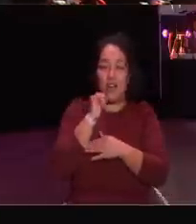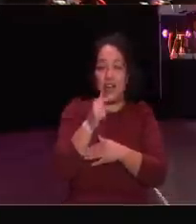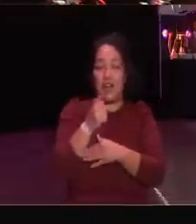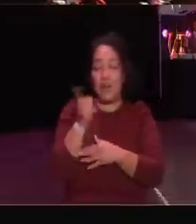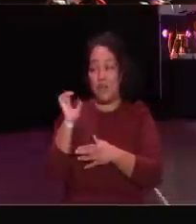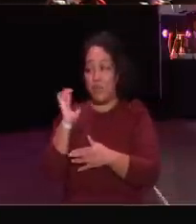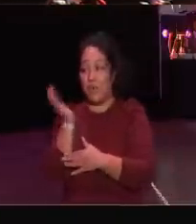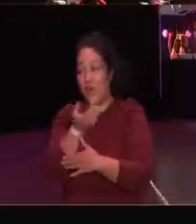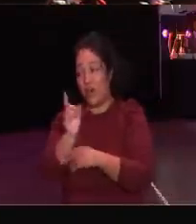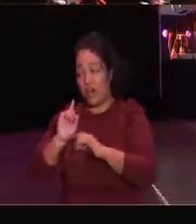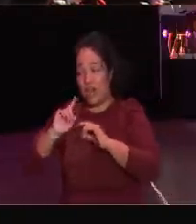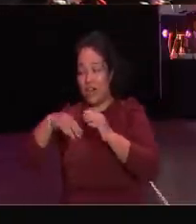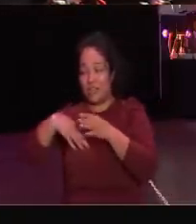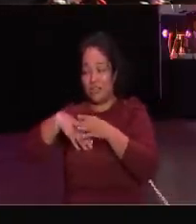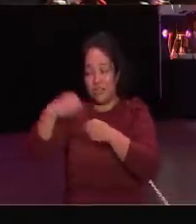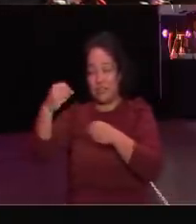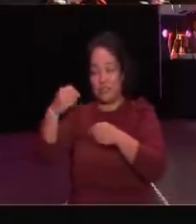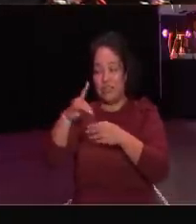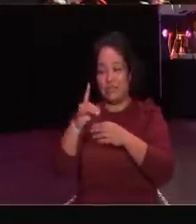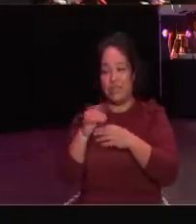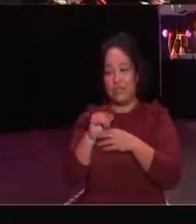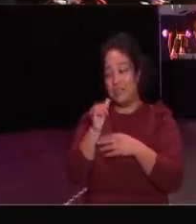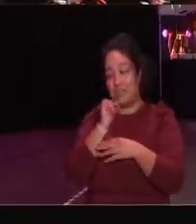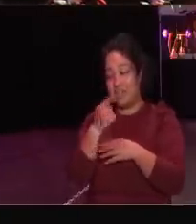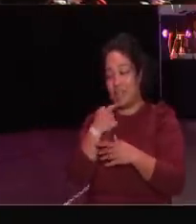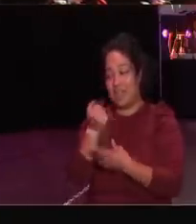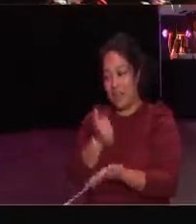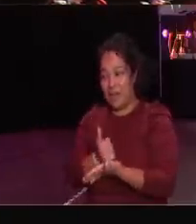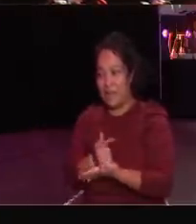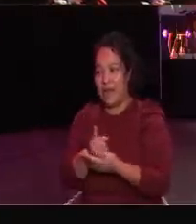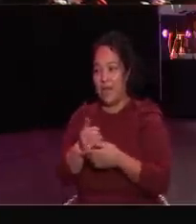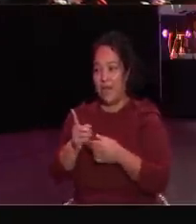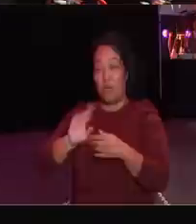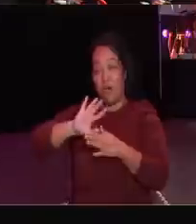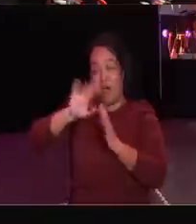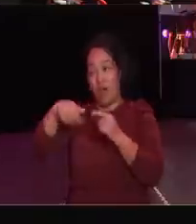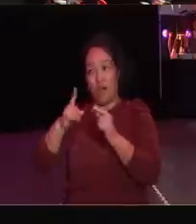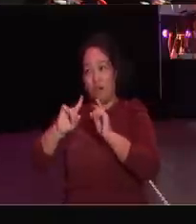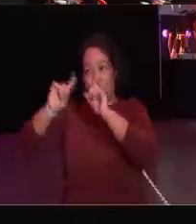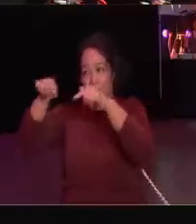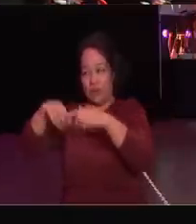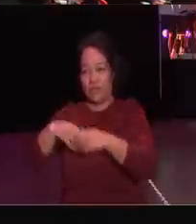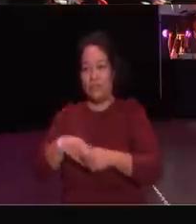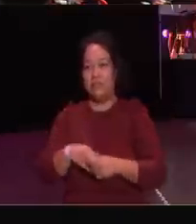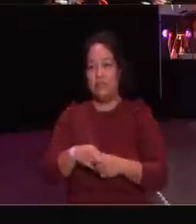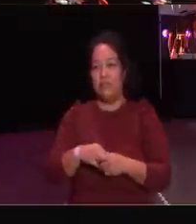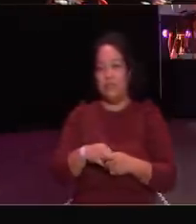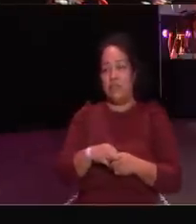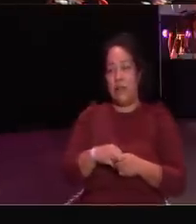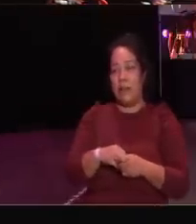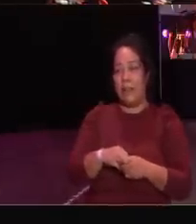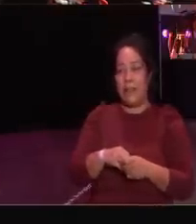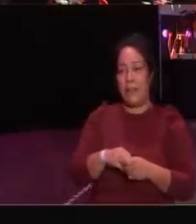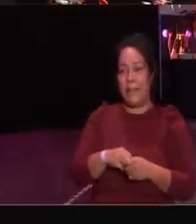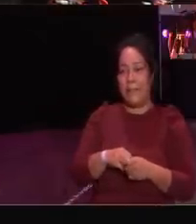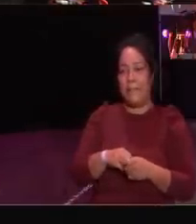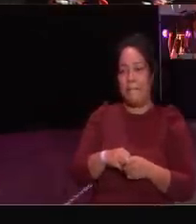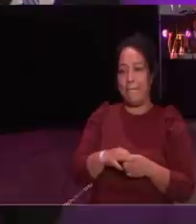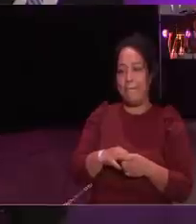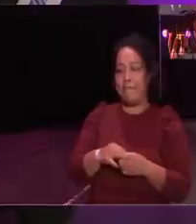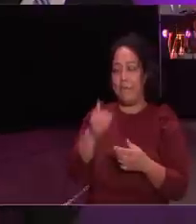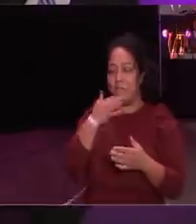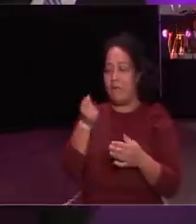digan amén, así es, para even allá vamos say todos. Amen, that's where we're all going. Todos vamos para allá. We're all headed in that direction. Alabado sea el nombre del